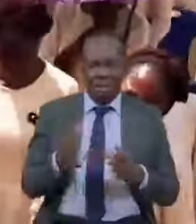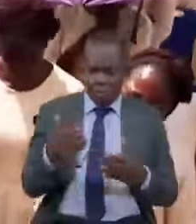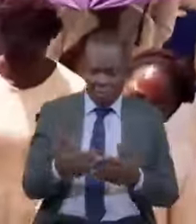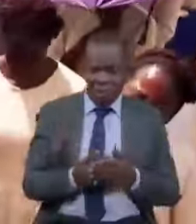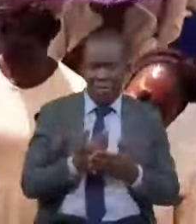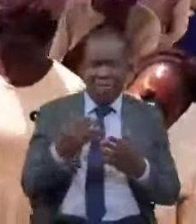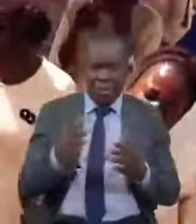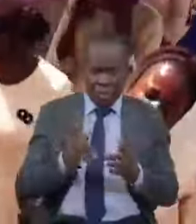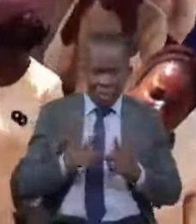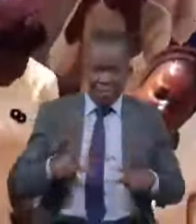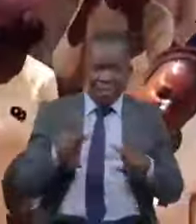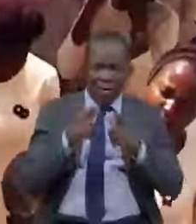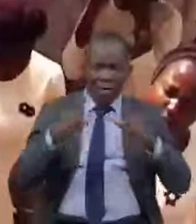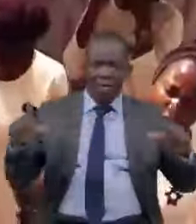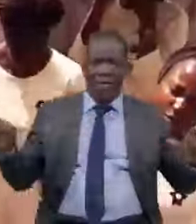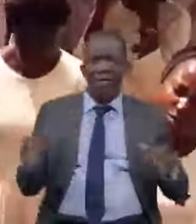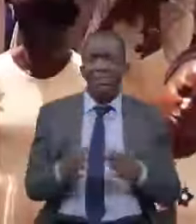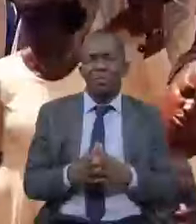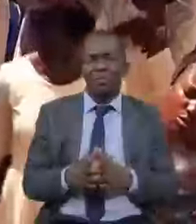new devotion,